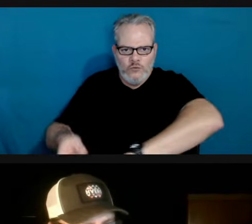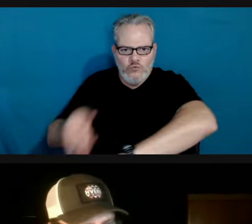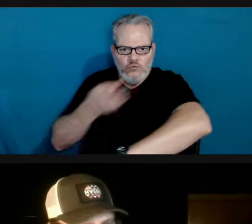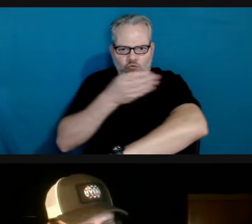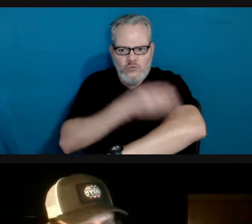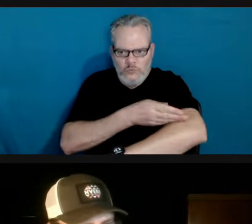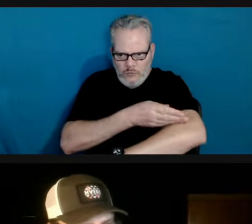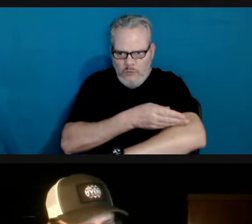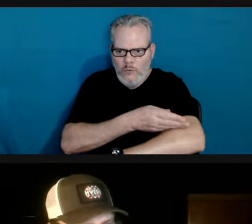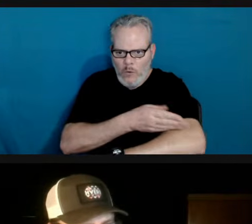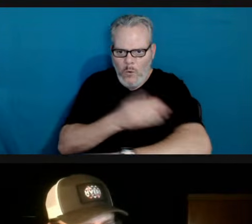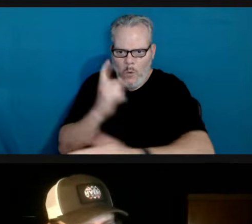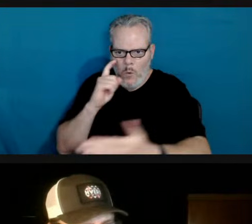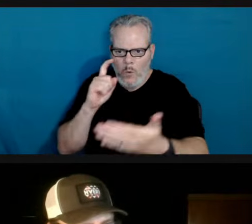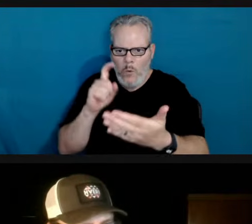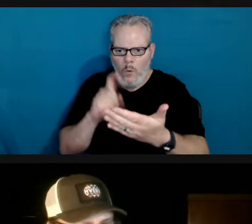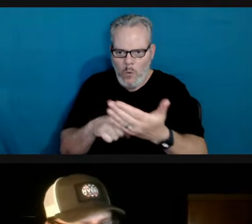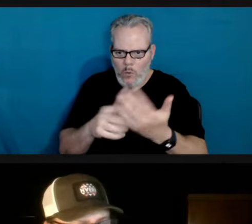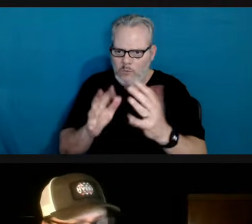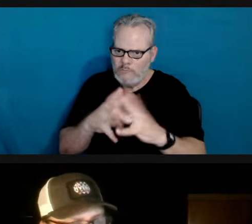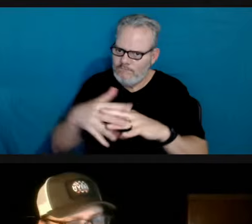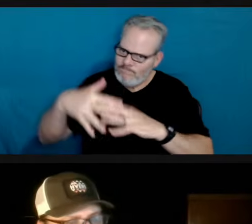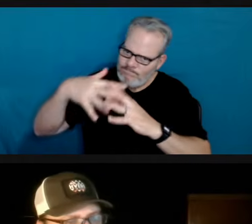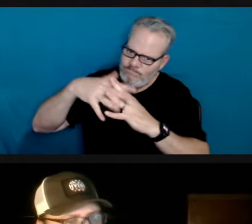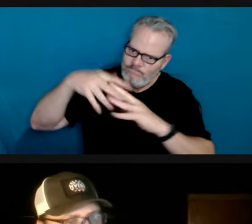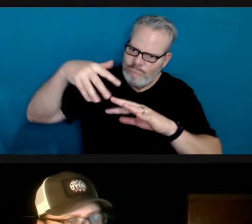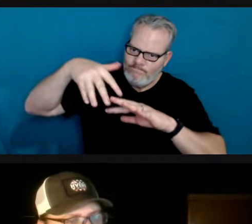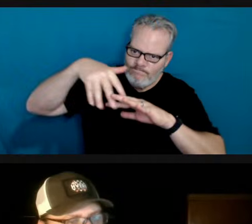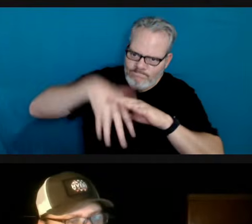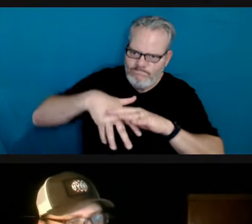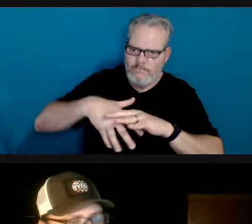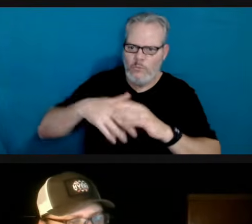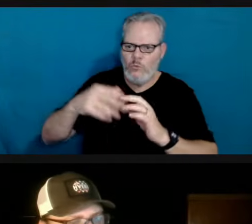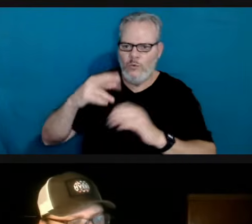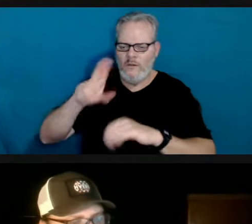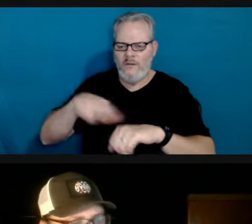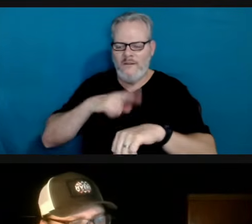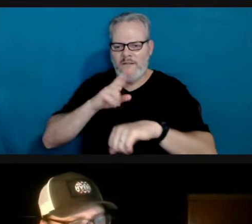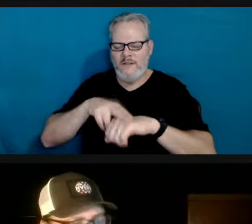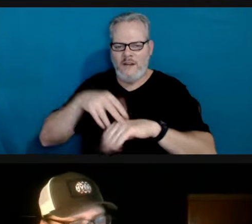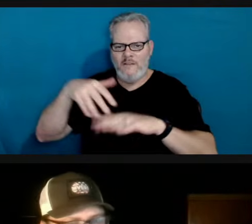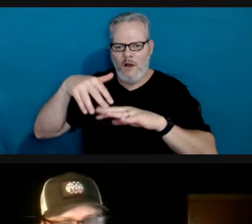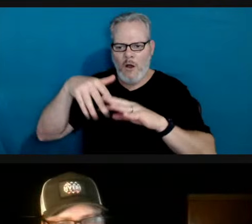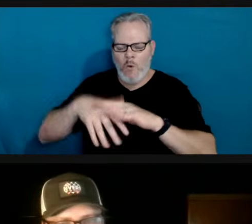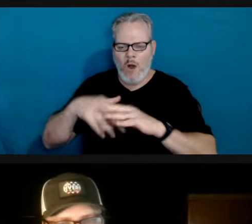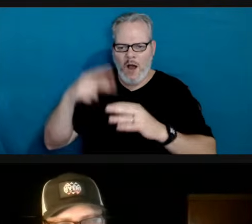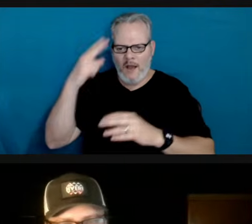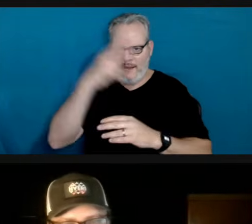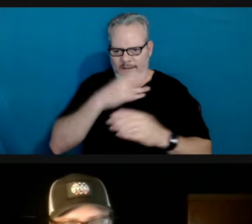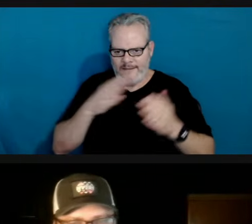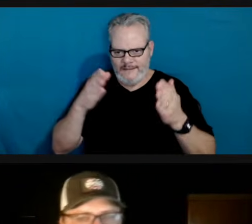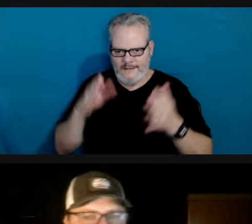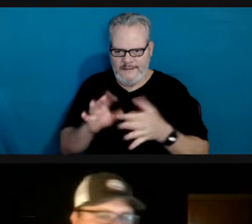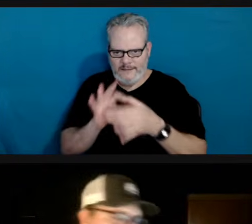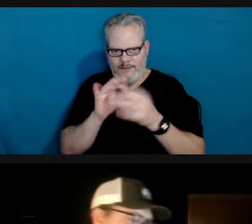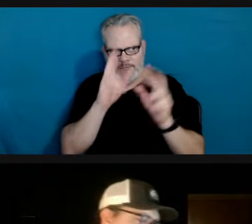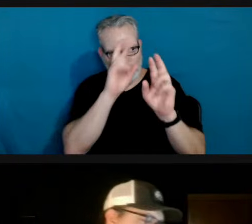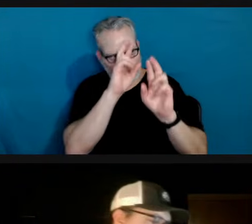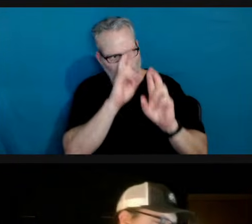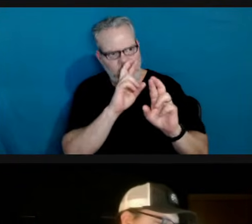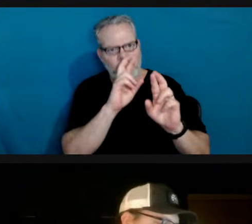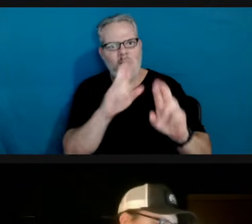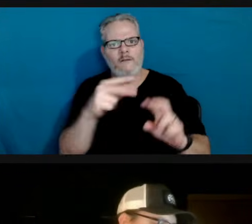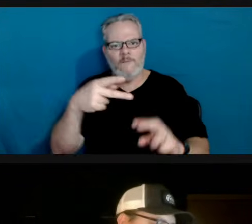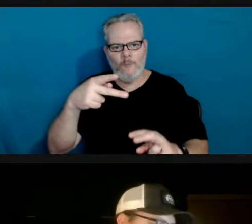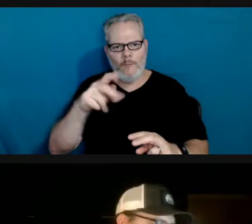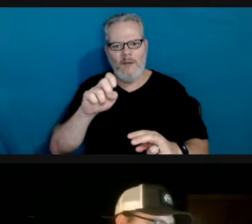Native Hawaiian oral traditions about Pele, Lono, and Hi'iaka. There's an image of the ohia tree with a